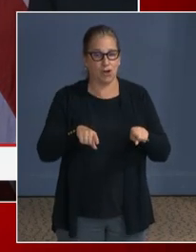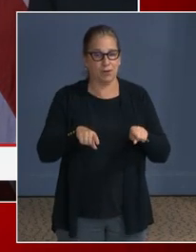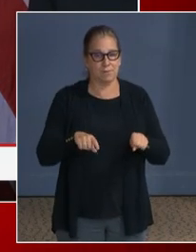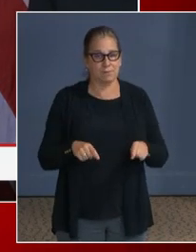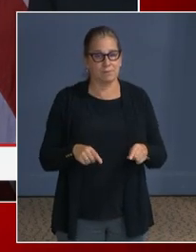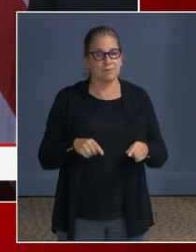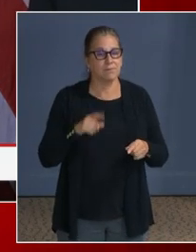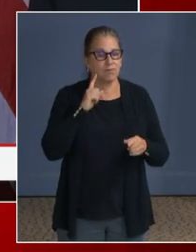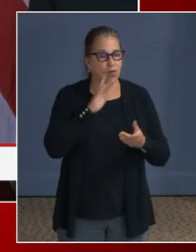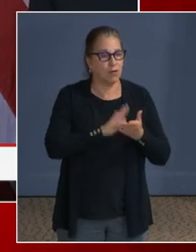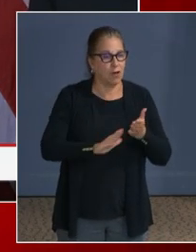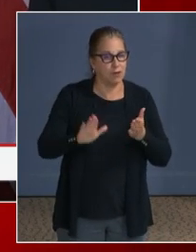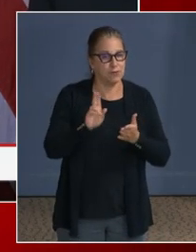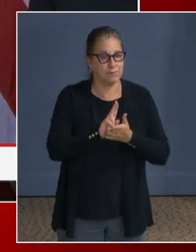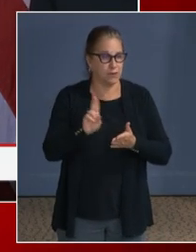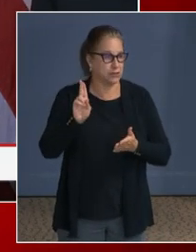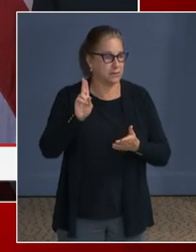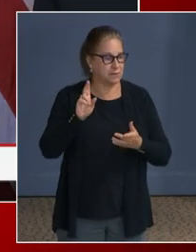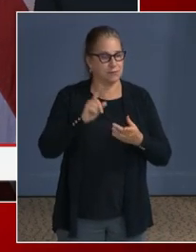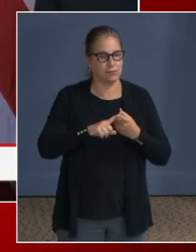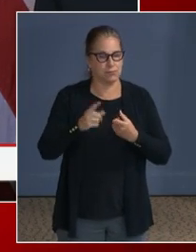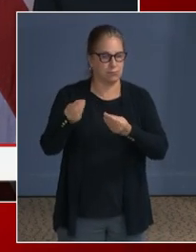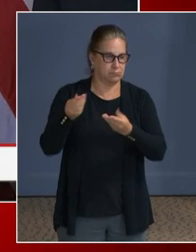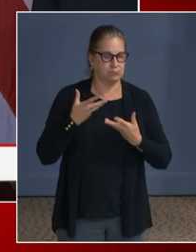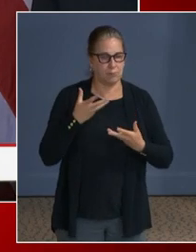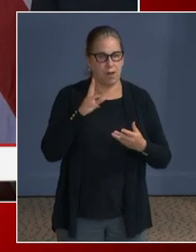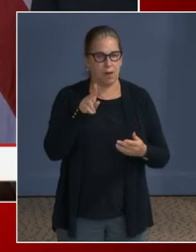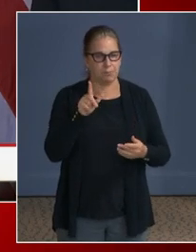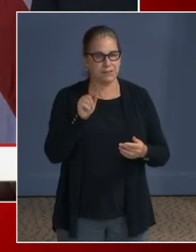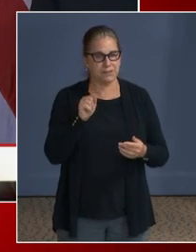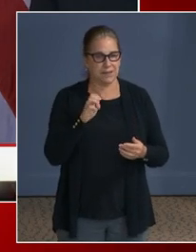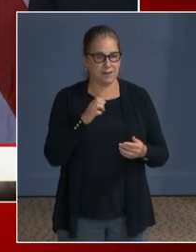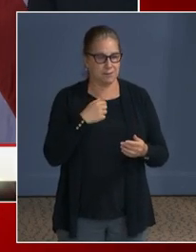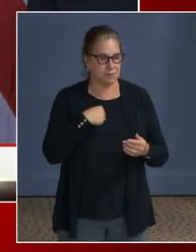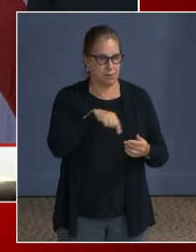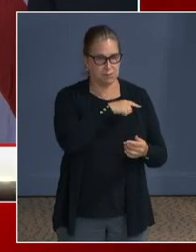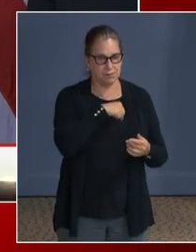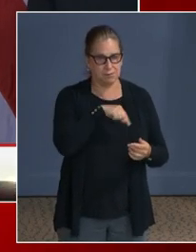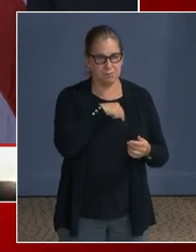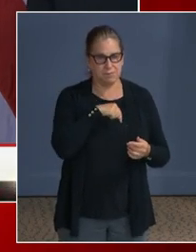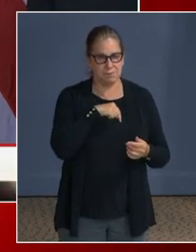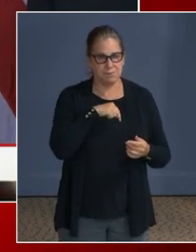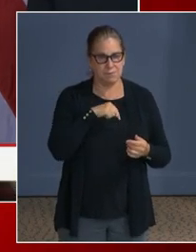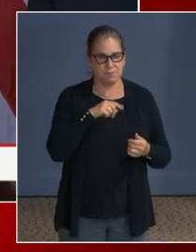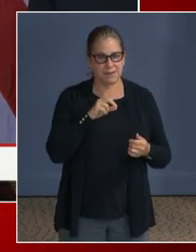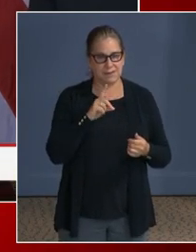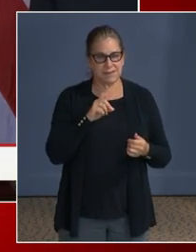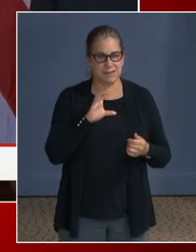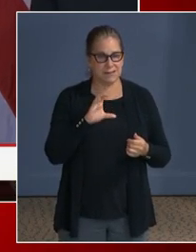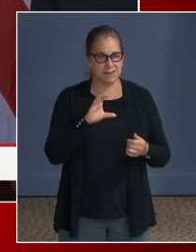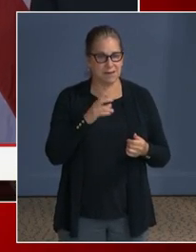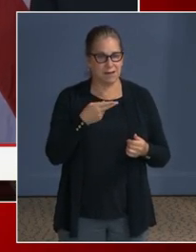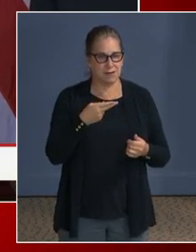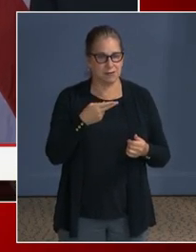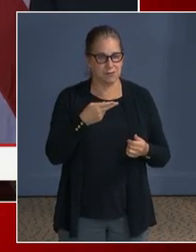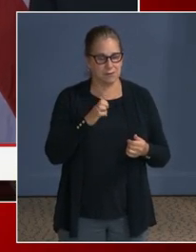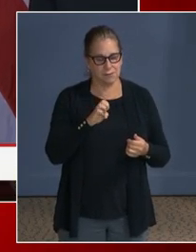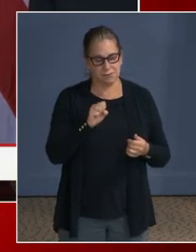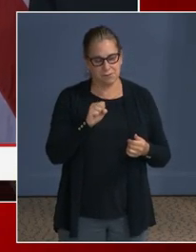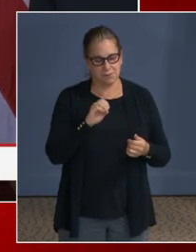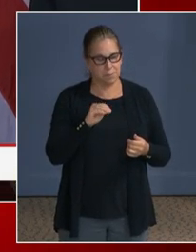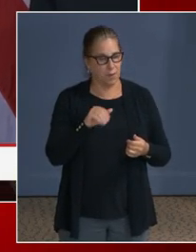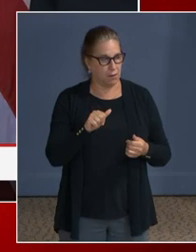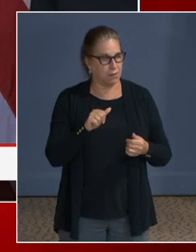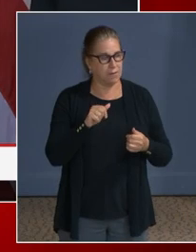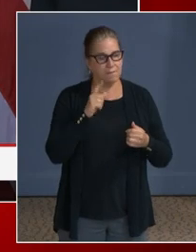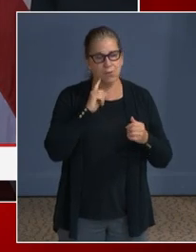Health, and the Deputy Mayor for Education. So we reviewed all those plans. I met with all of the college presidents,